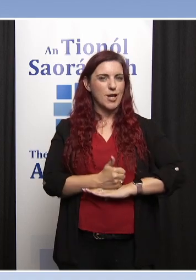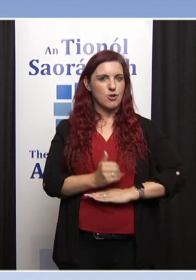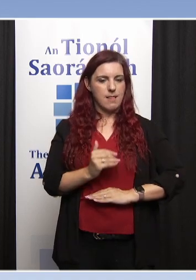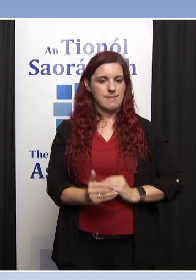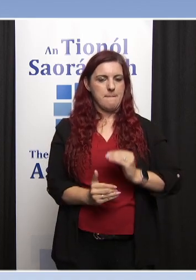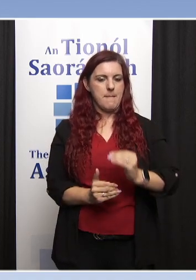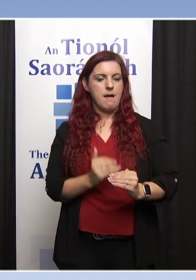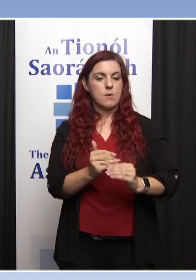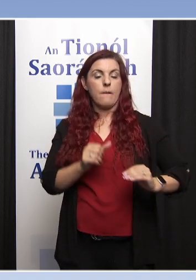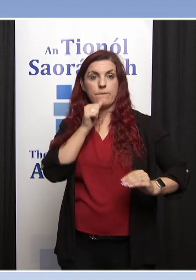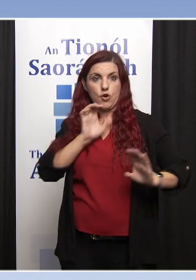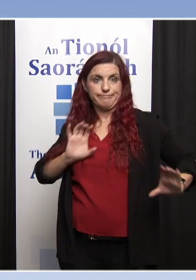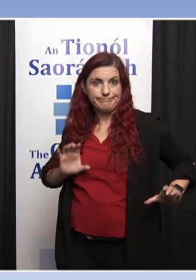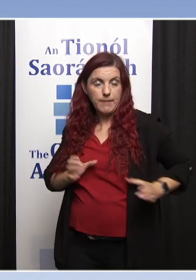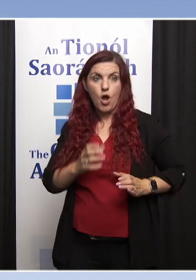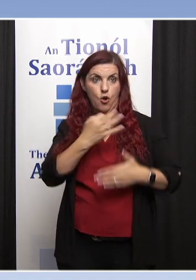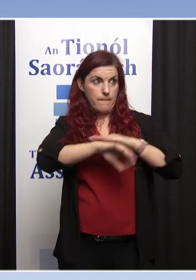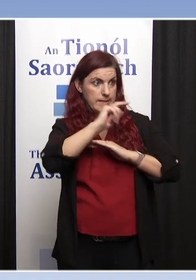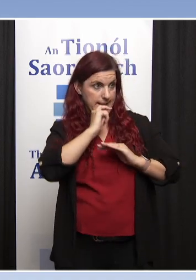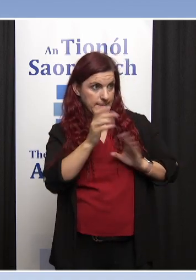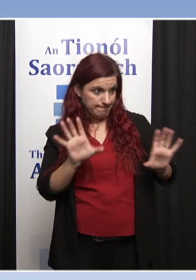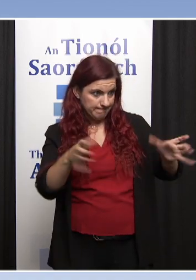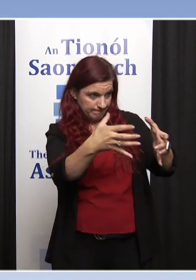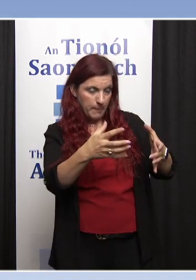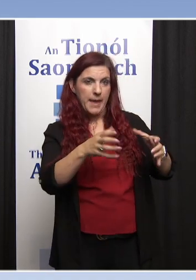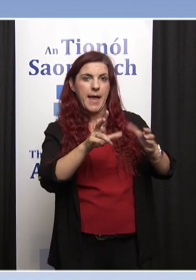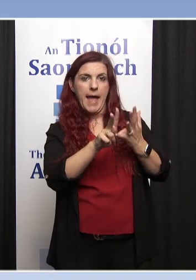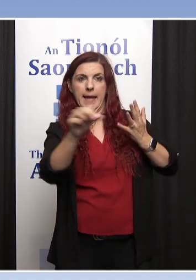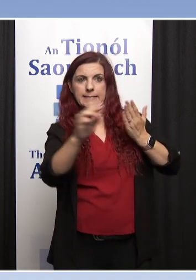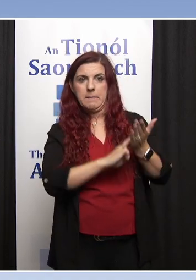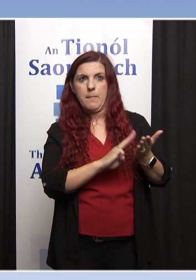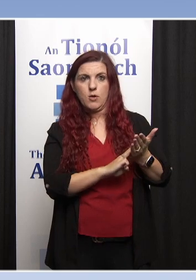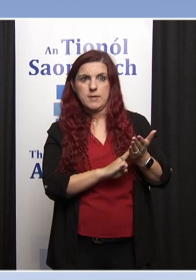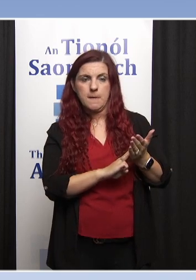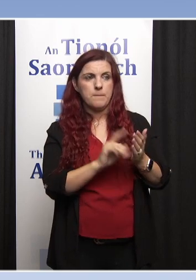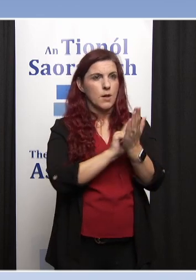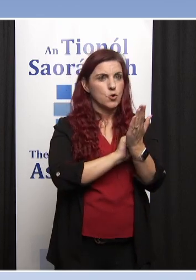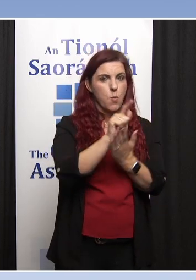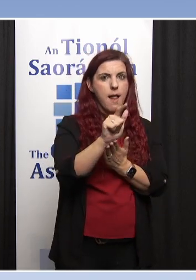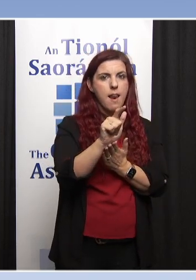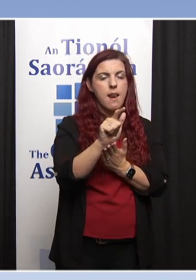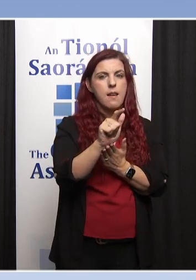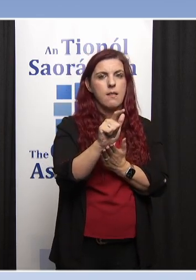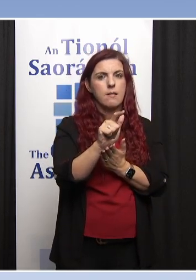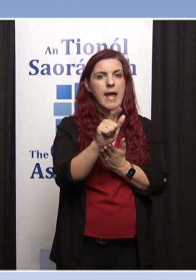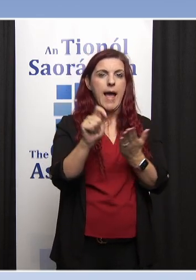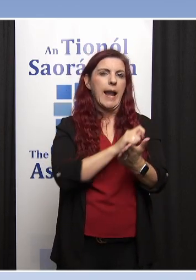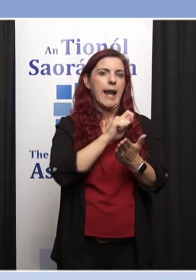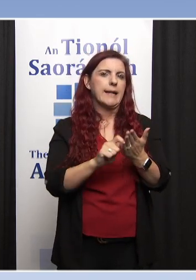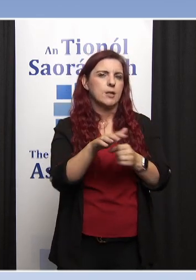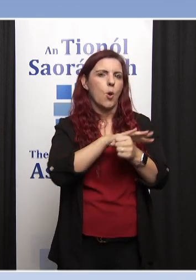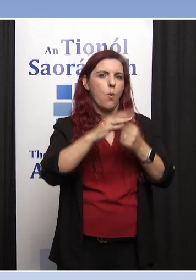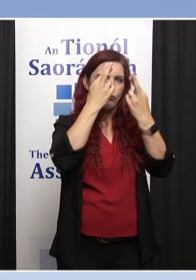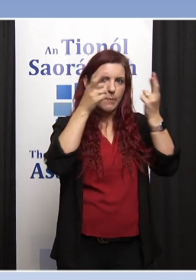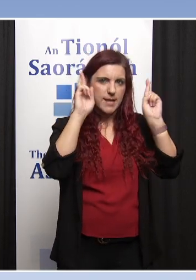convened by the government. We have 80 members of the Assembly. We have 12 of our elected